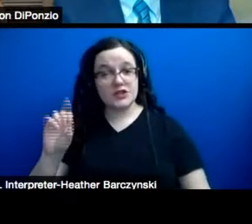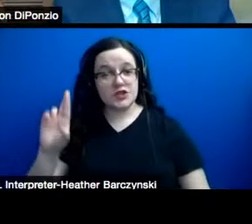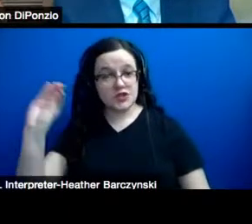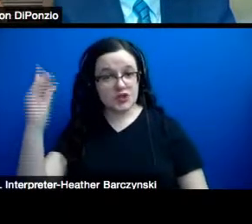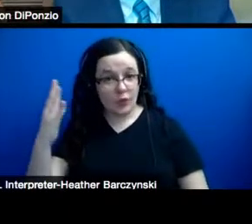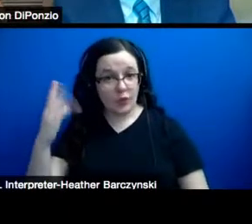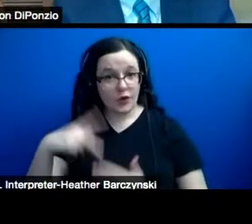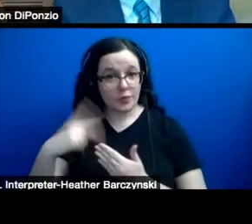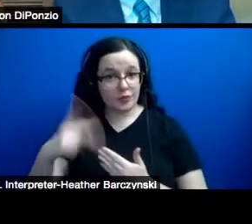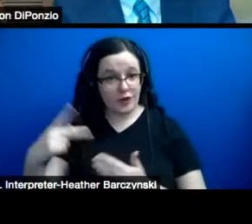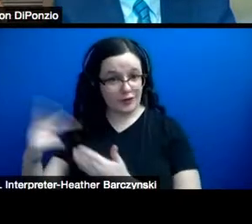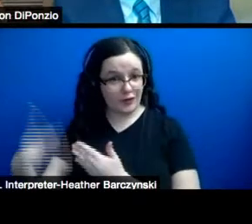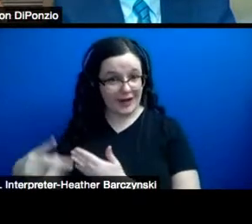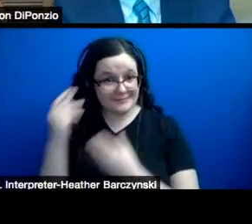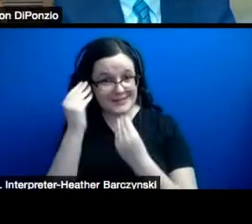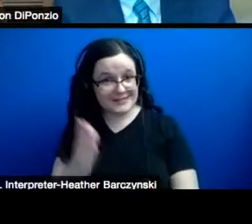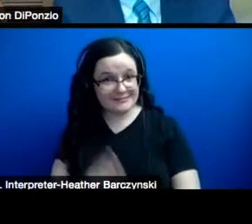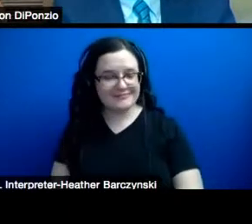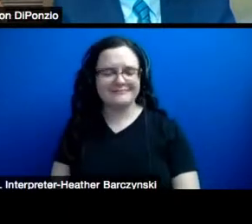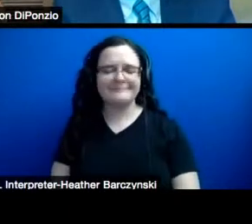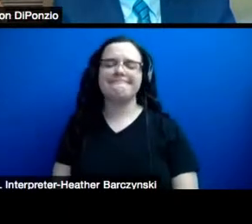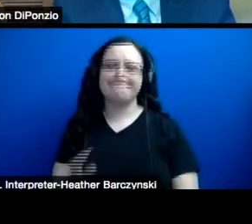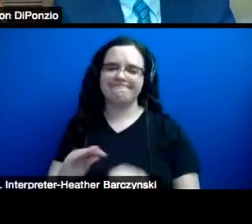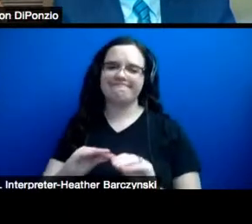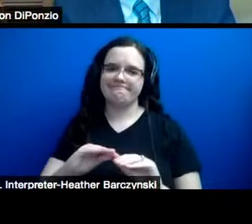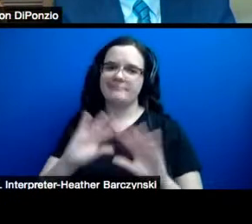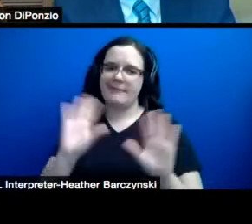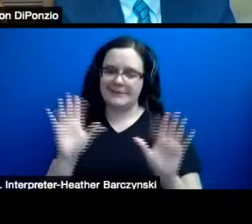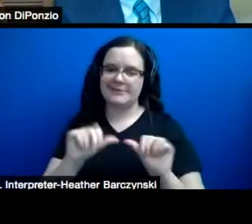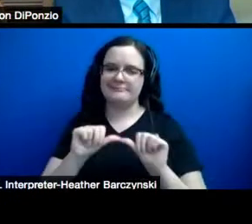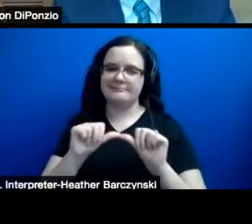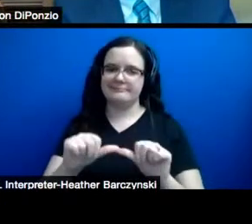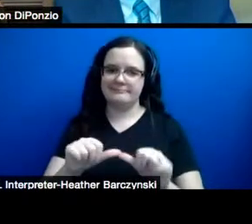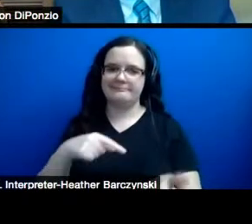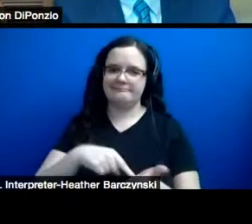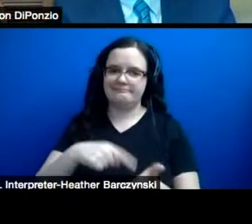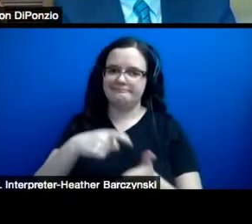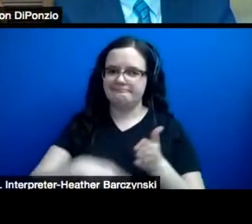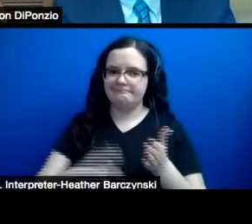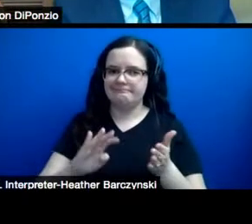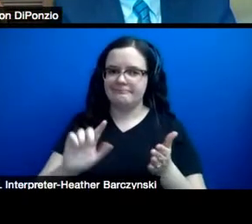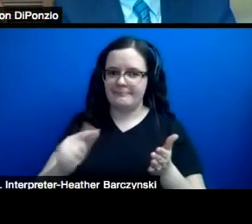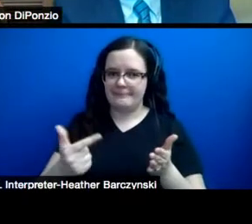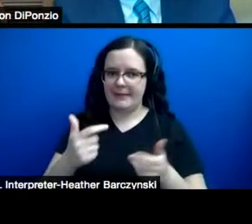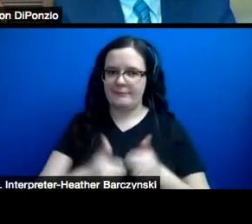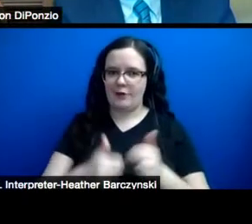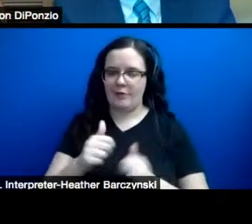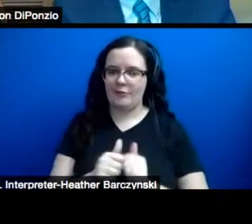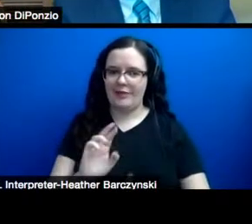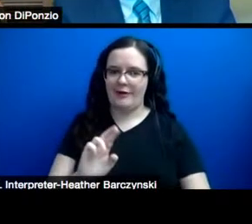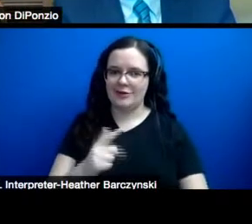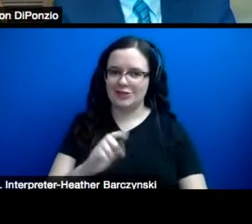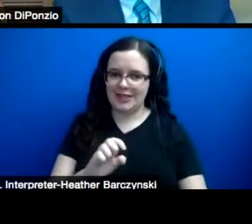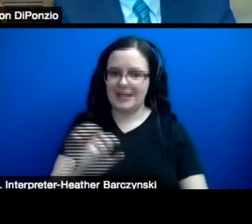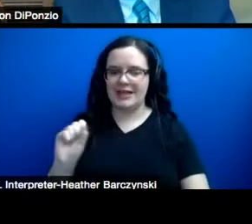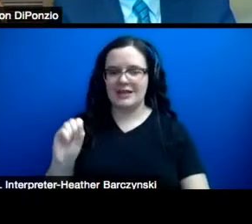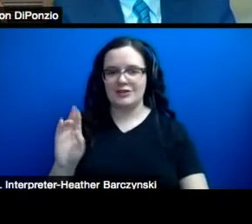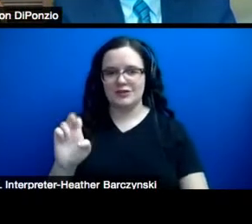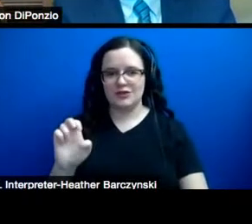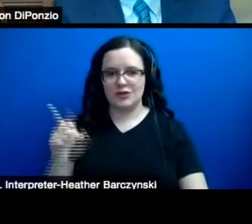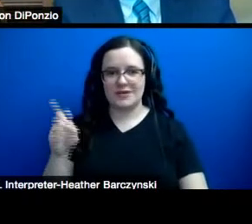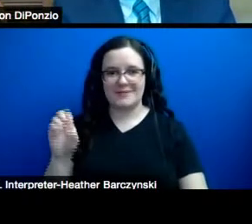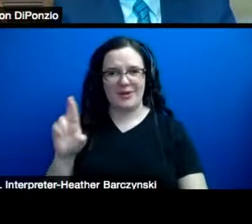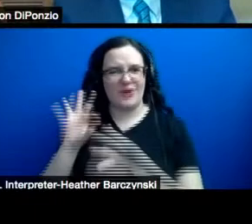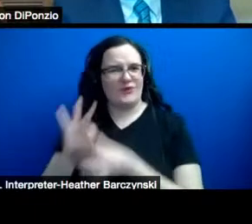programs. Obviously, we have ongoing billing issues with RG&E and Source Power related to the community